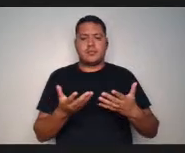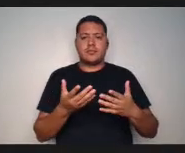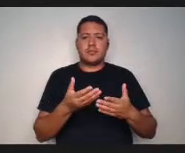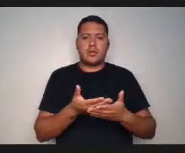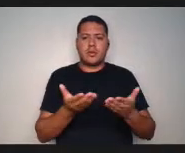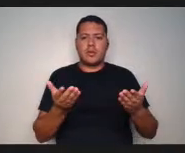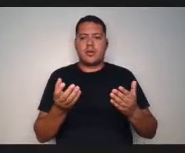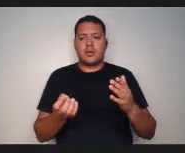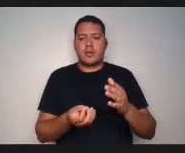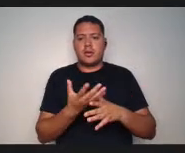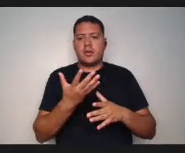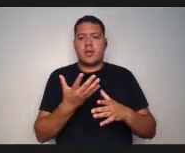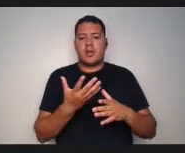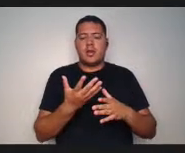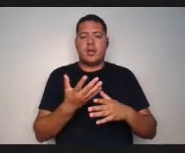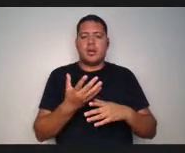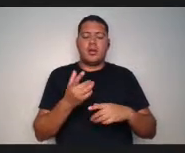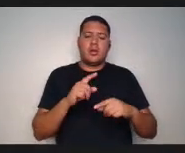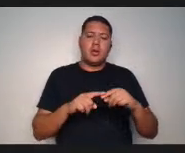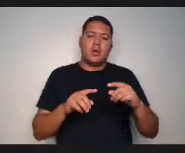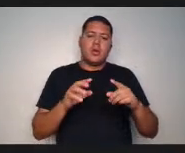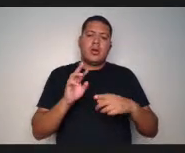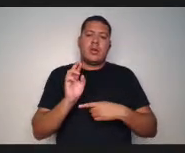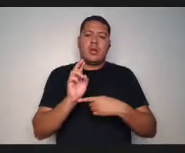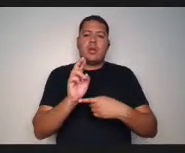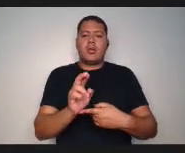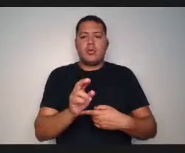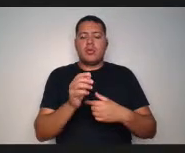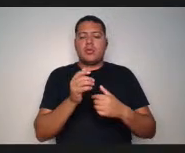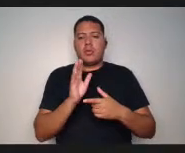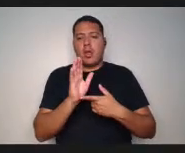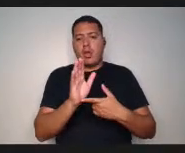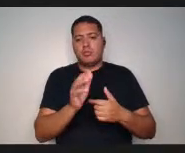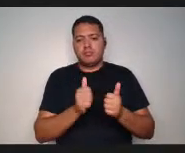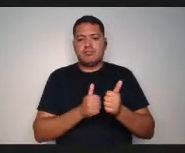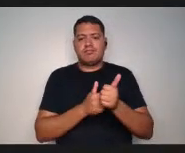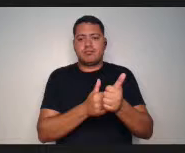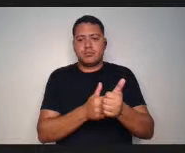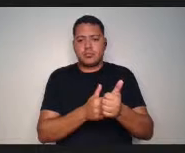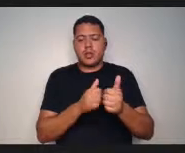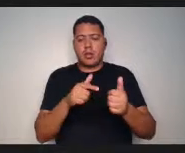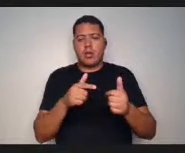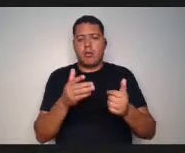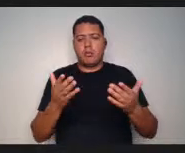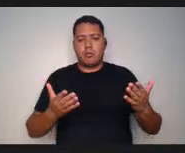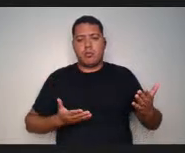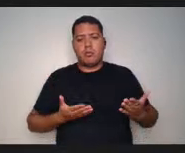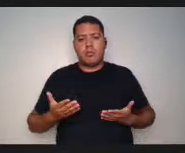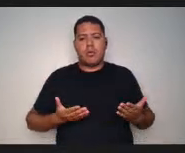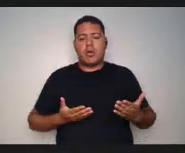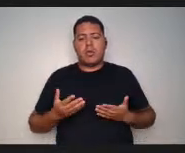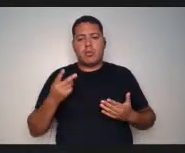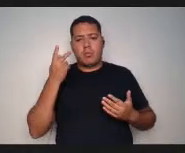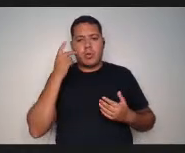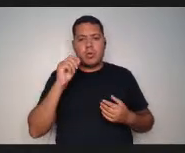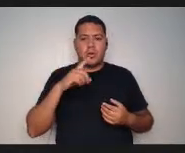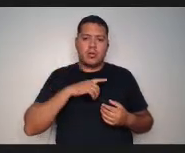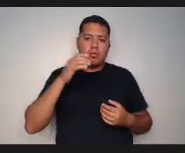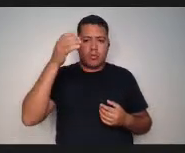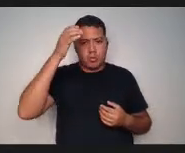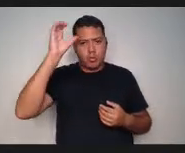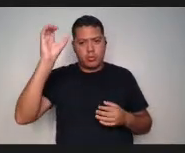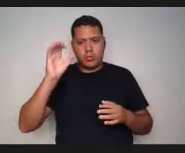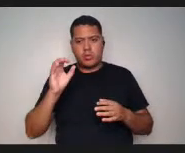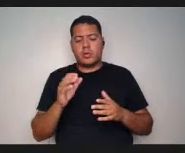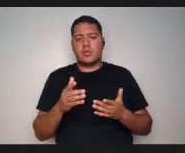employers to create or expand organizational cultures of safety, health, and well-being. As I mentioned, a lot of the research has